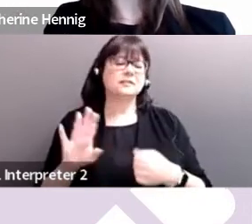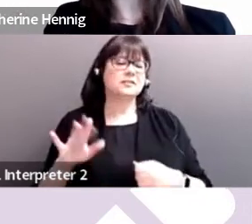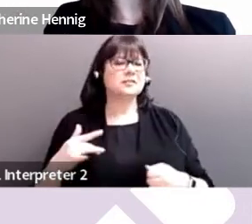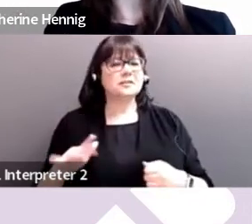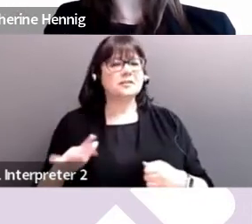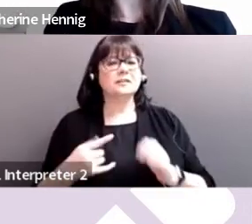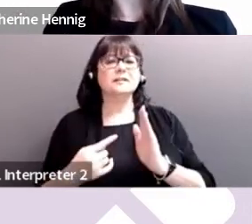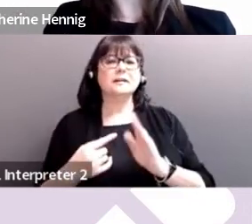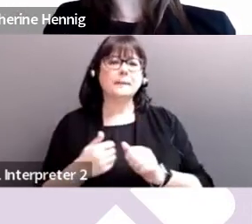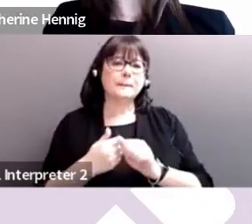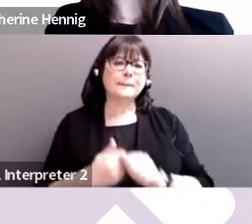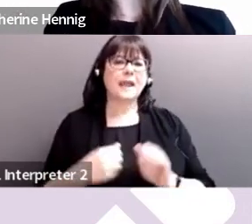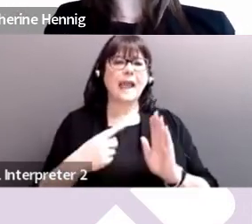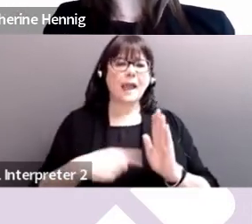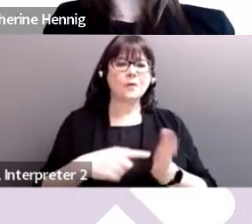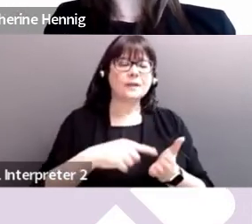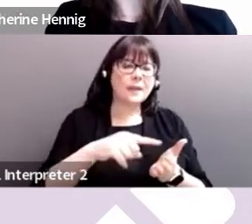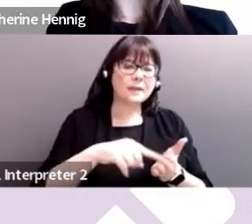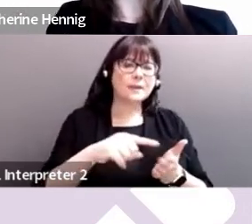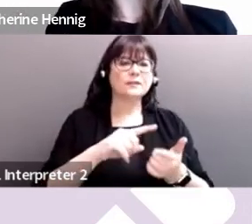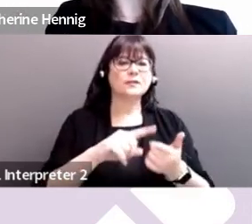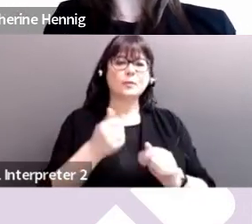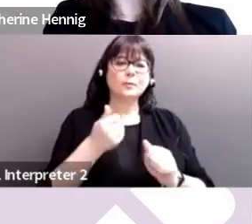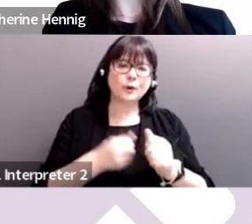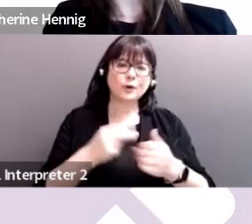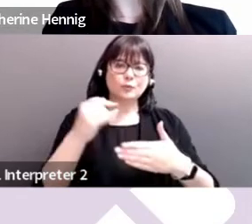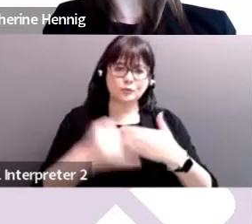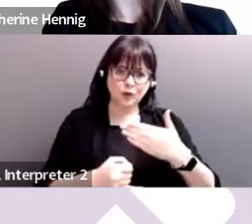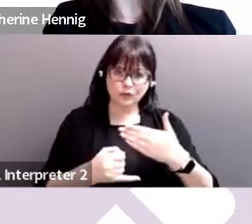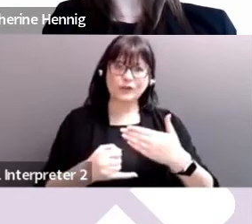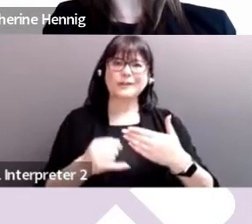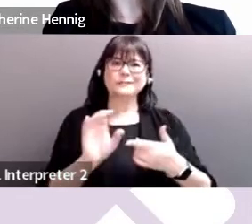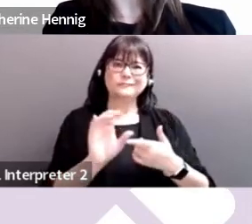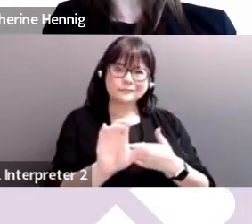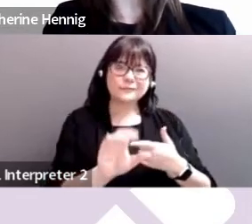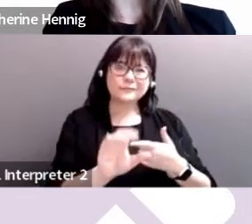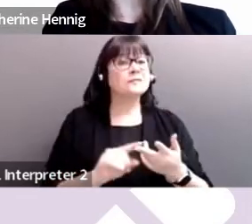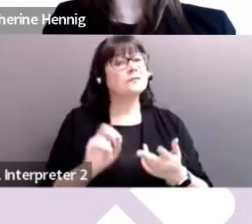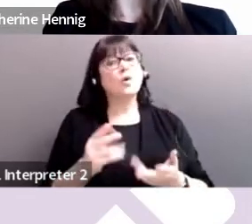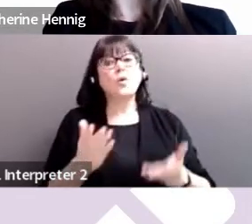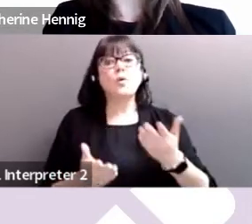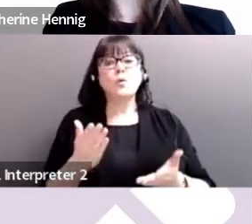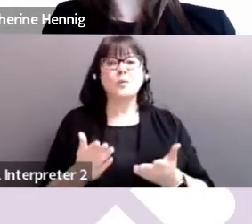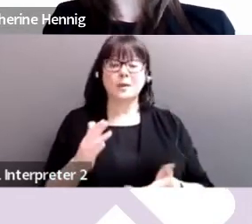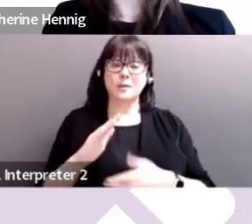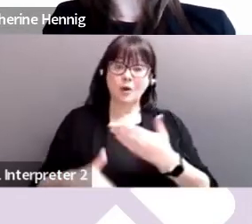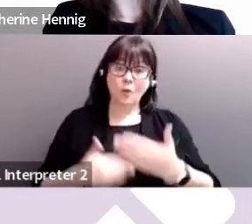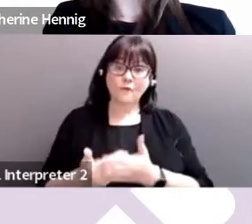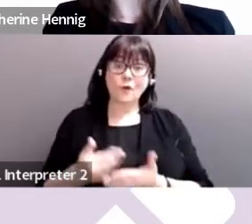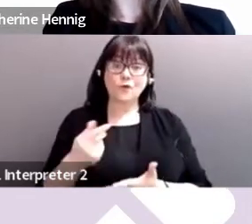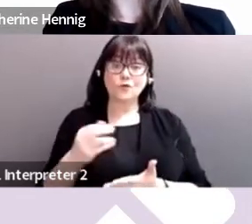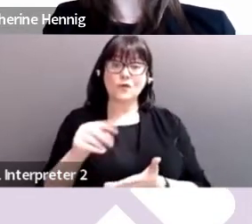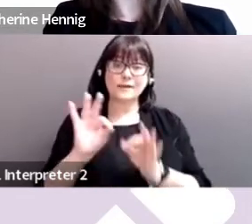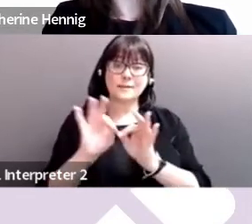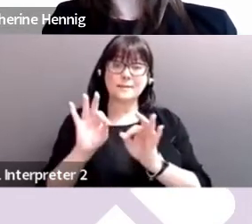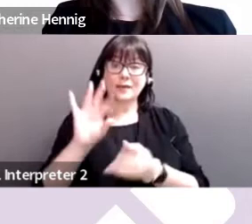fee for a project, or a contingency-based fee, which would be a percentage of the awarded grant value if successfully